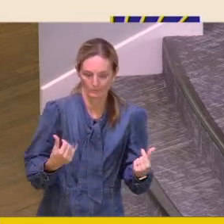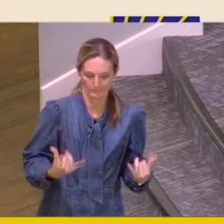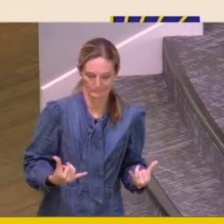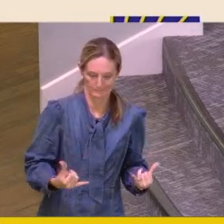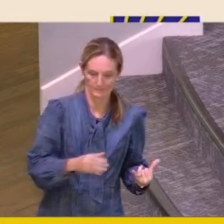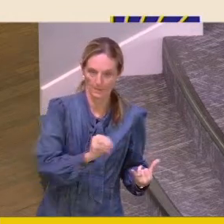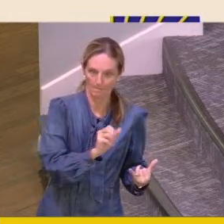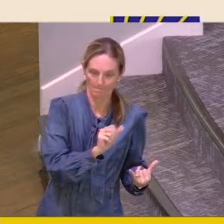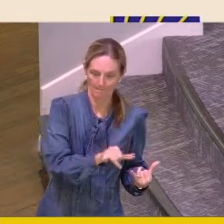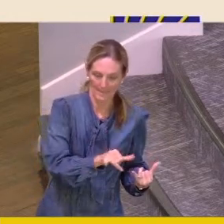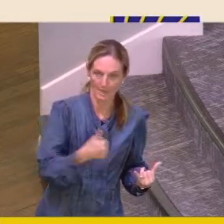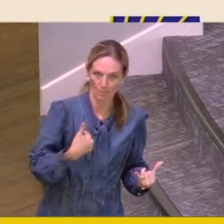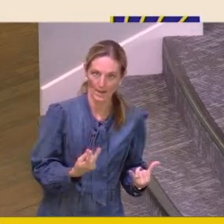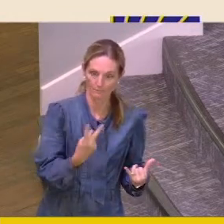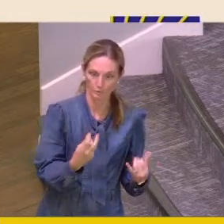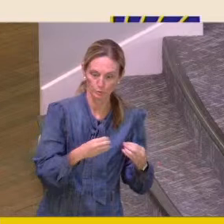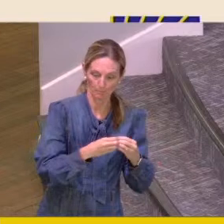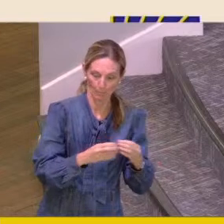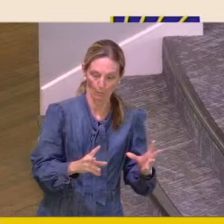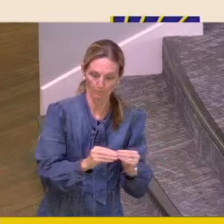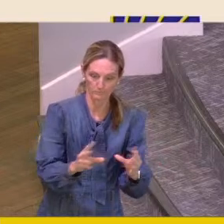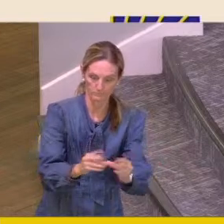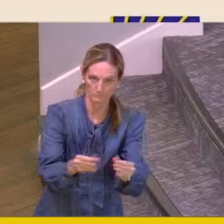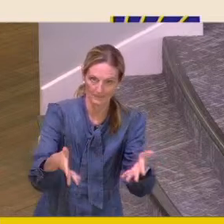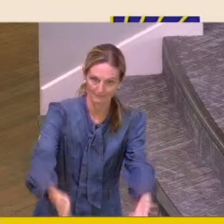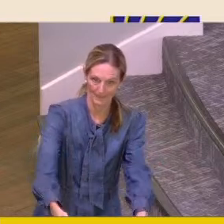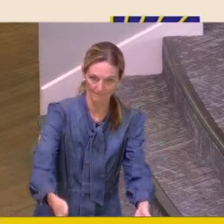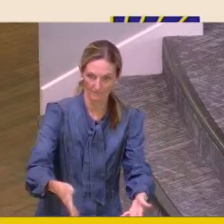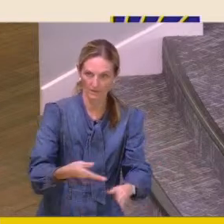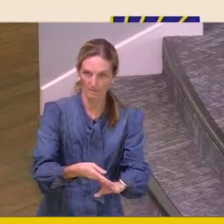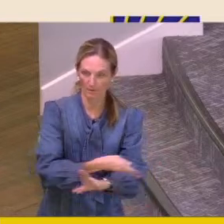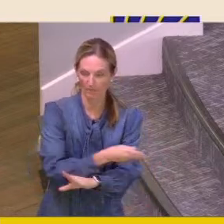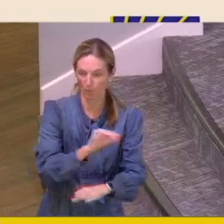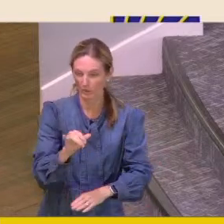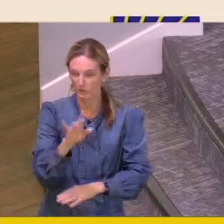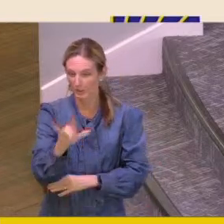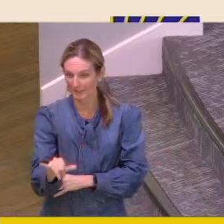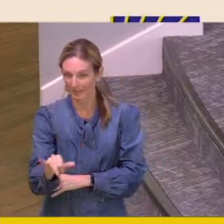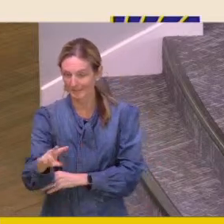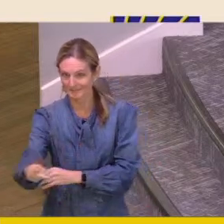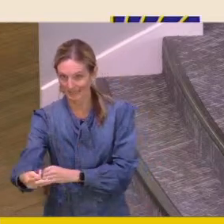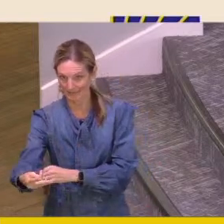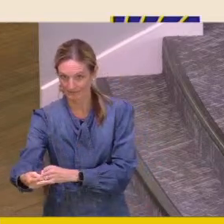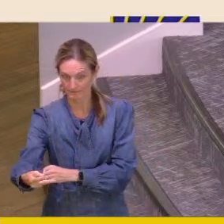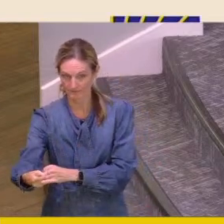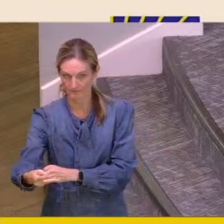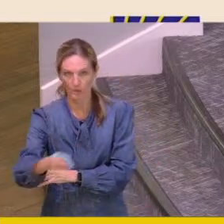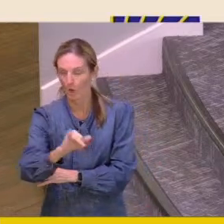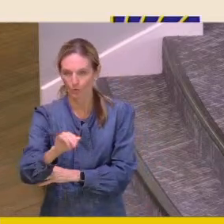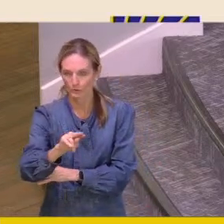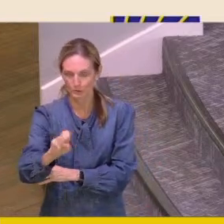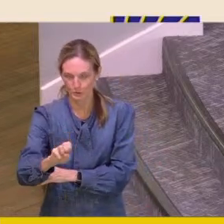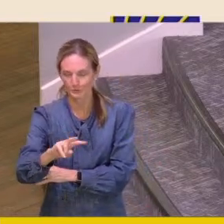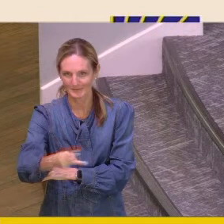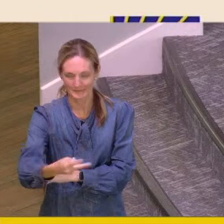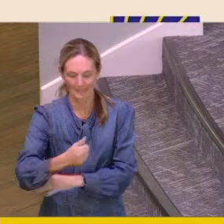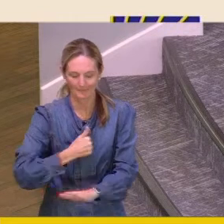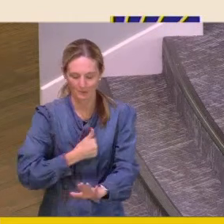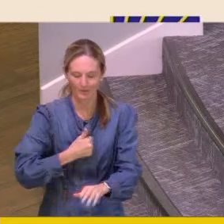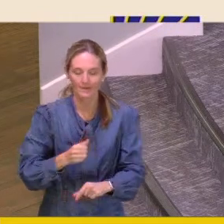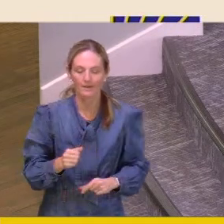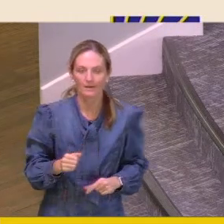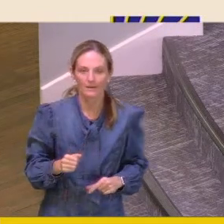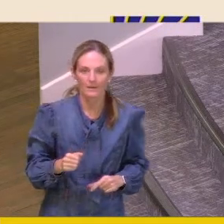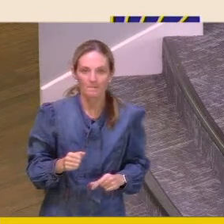got 2 more of these meetings left before June 2nd, I'm sorry, when